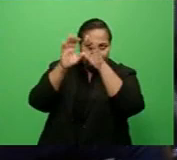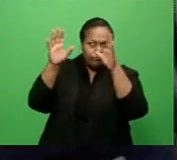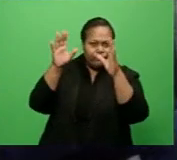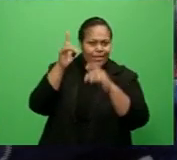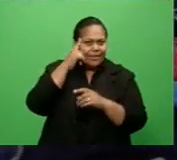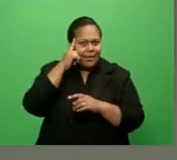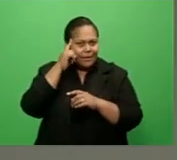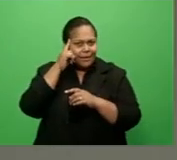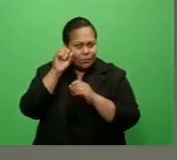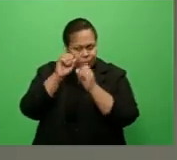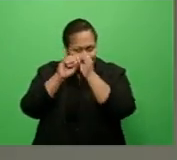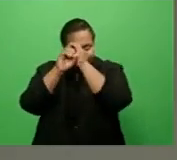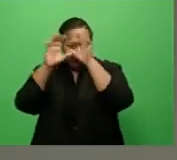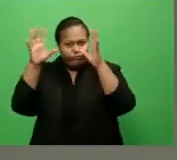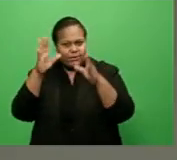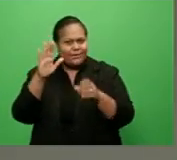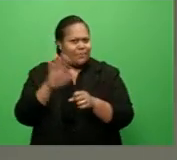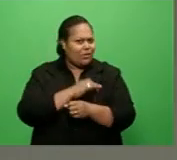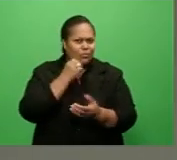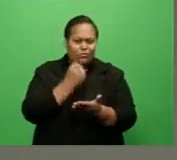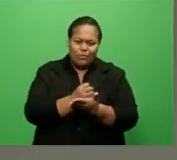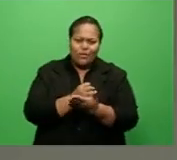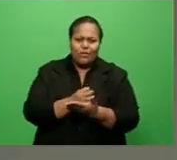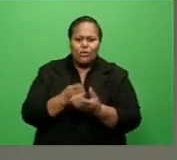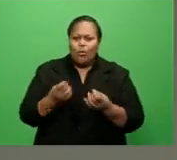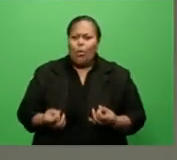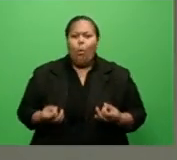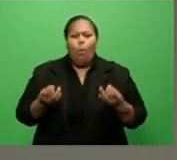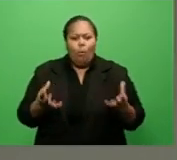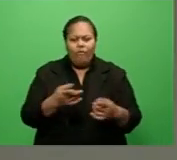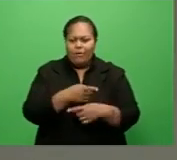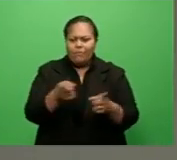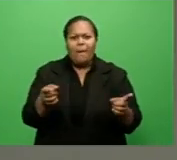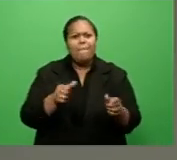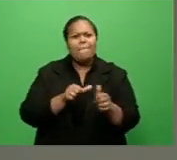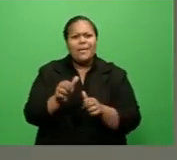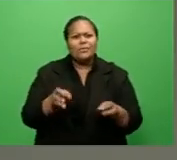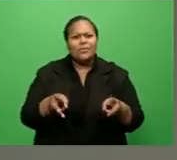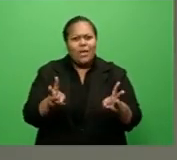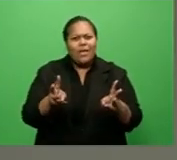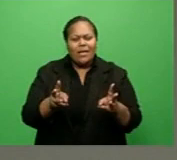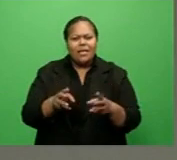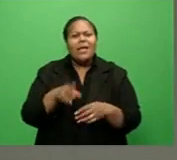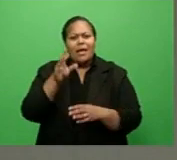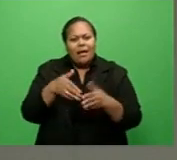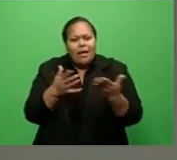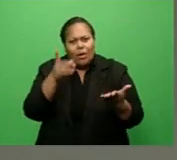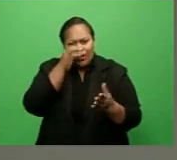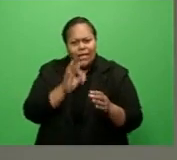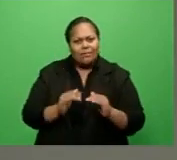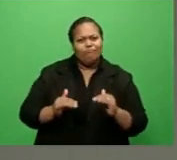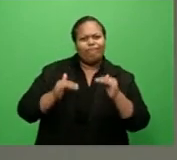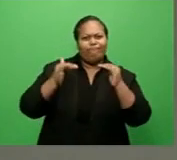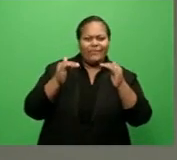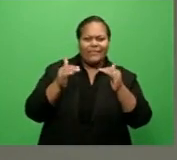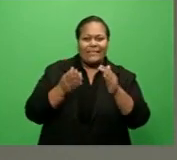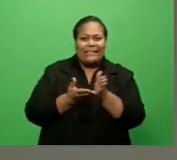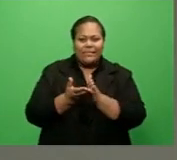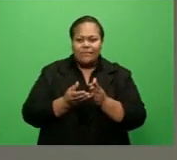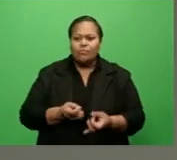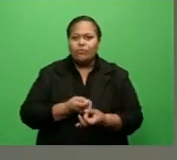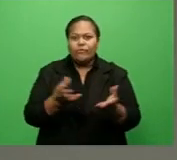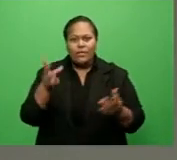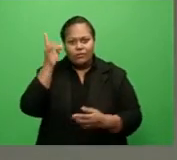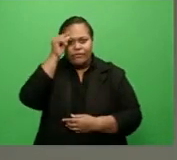you that we will go beyond the horizons to offer the best we can in order to enhance the service you provide to our fellow Fijians and